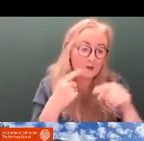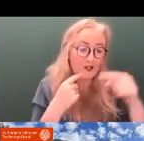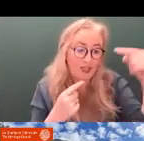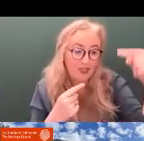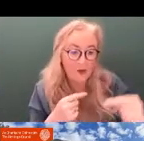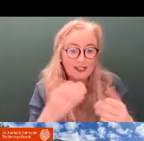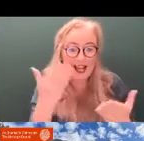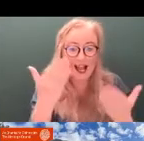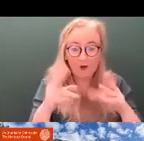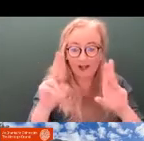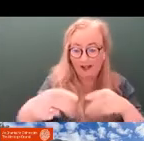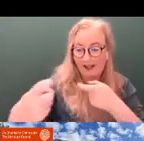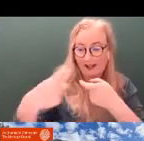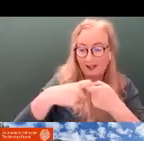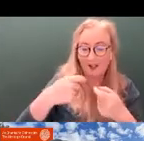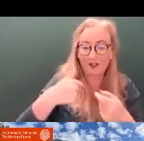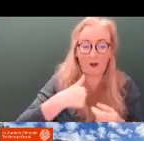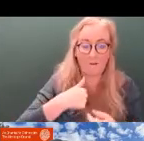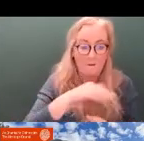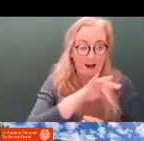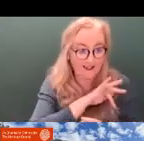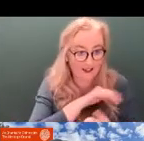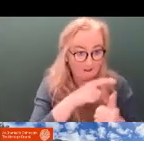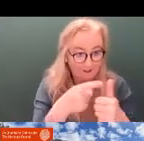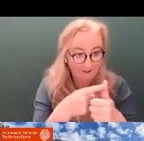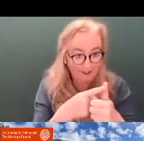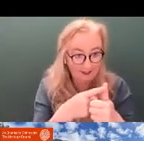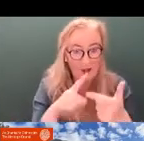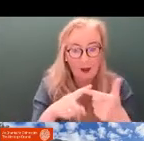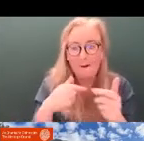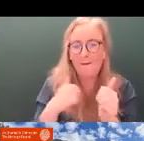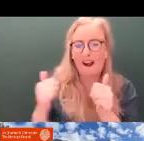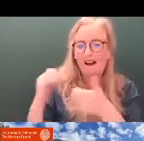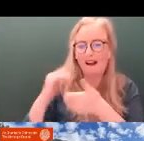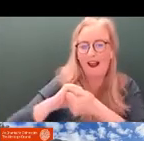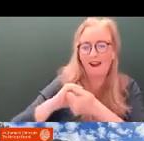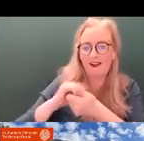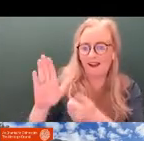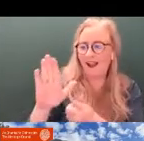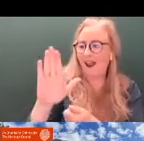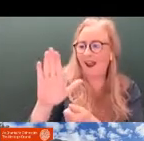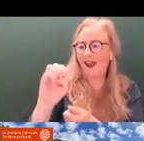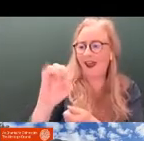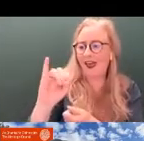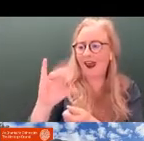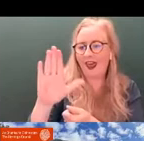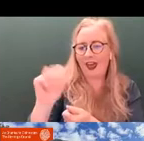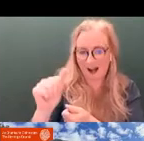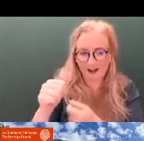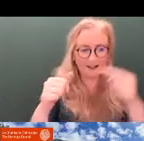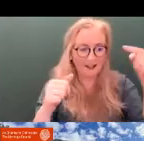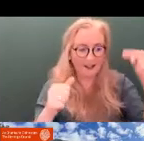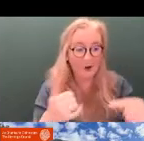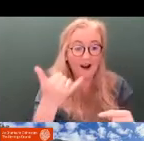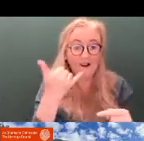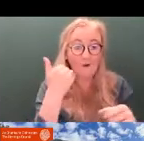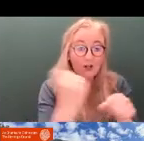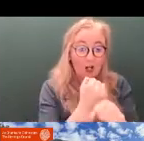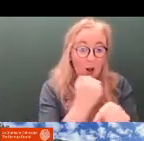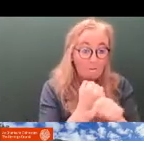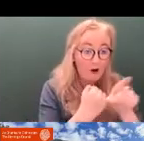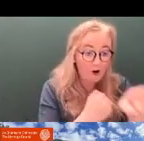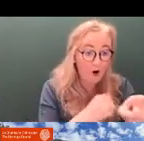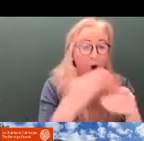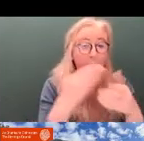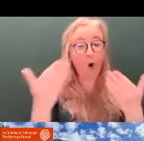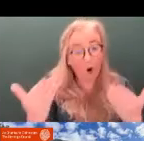contact details. So myself and my colleague Lila are available via that phone number or via the